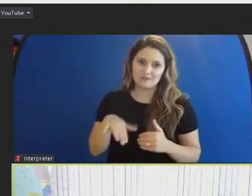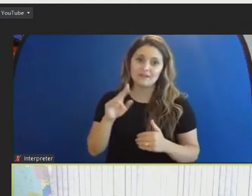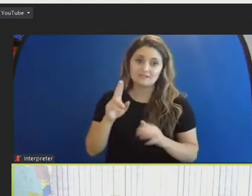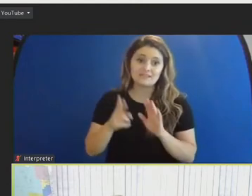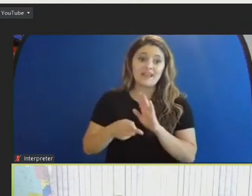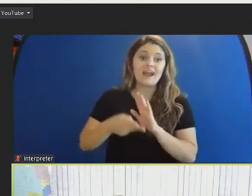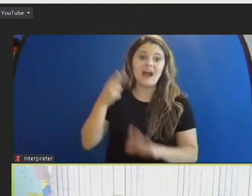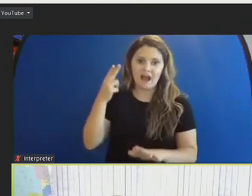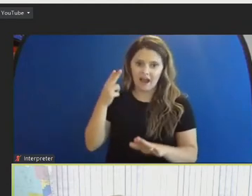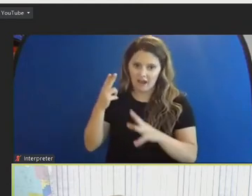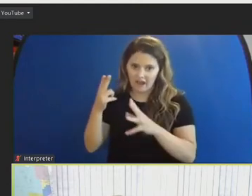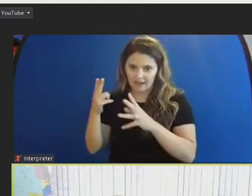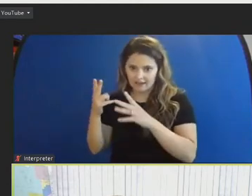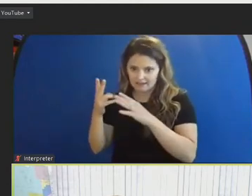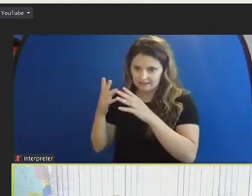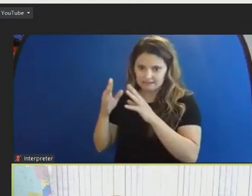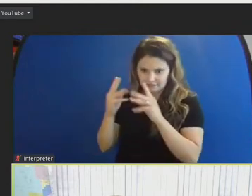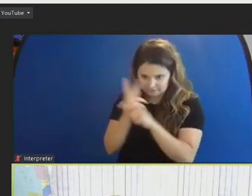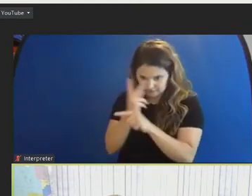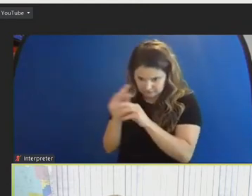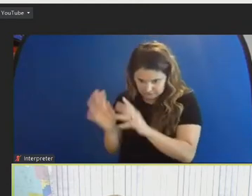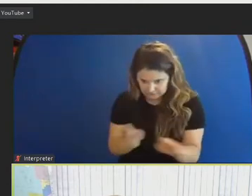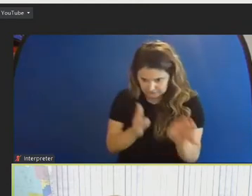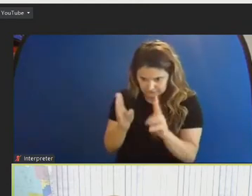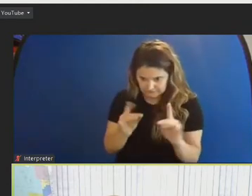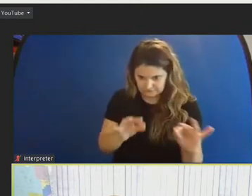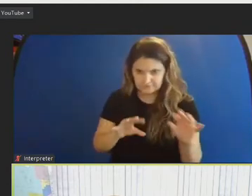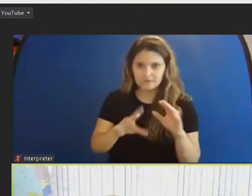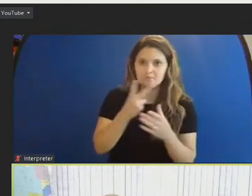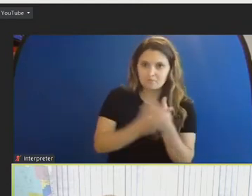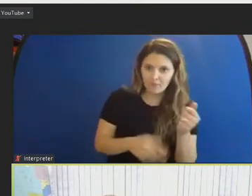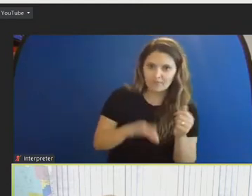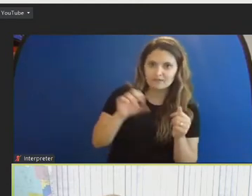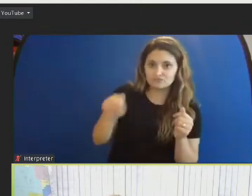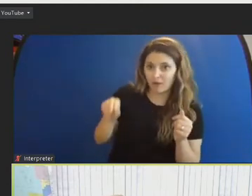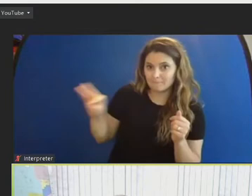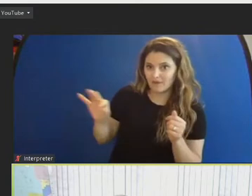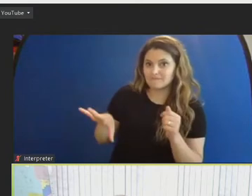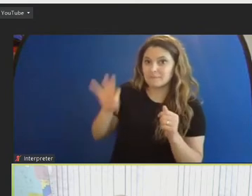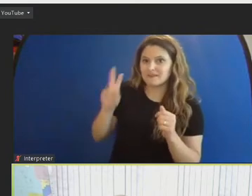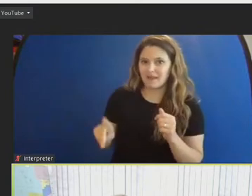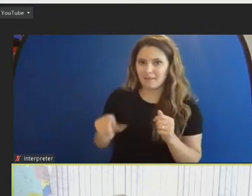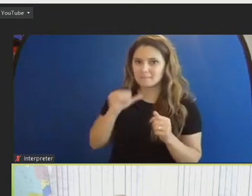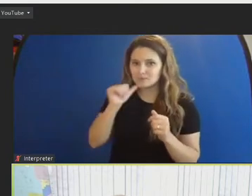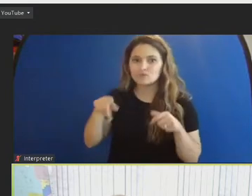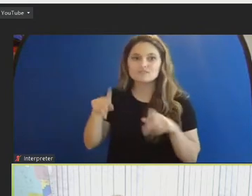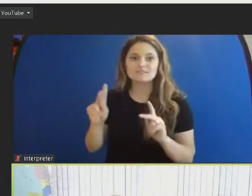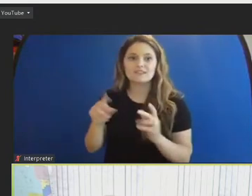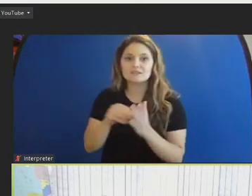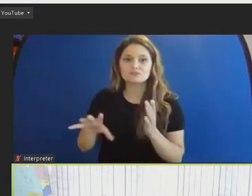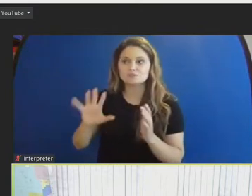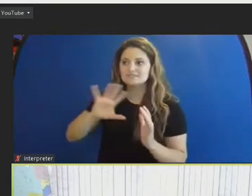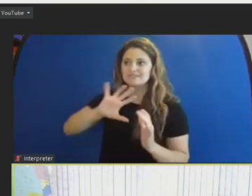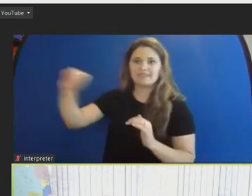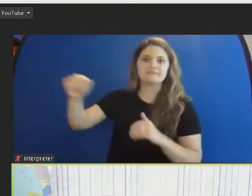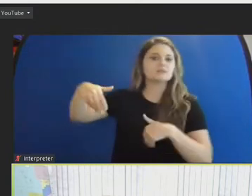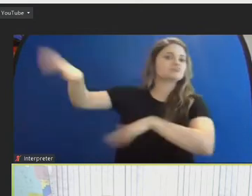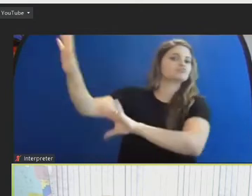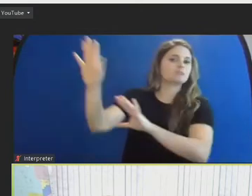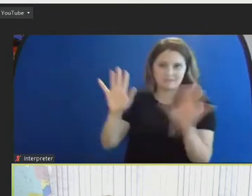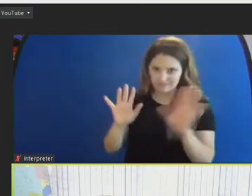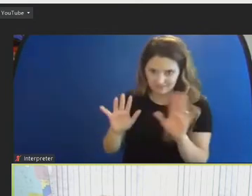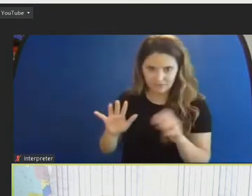highly orchestrated event, both drop-off and pickup, because you don't just let the students leave. You